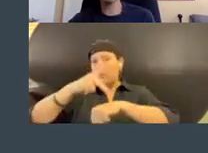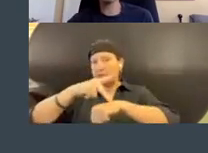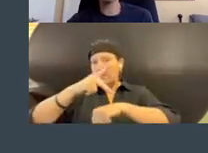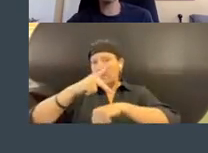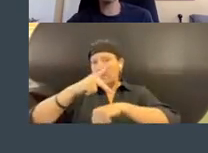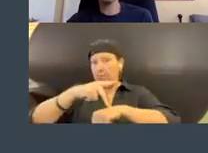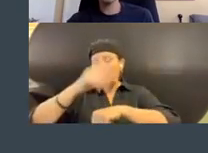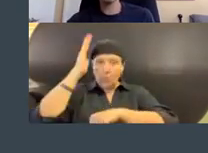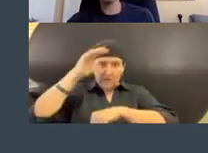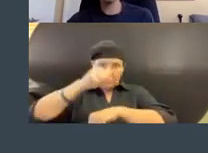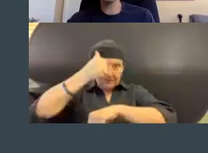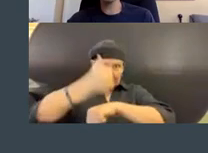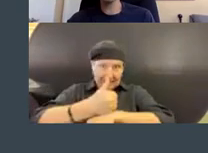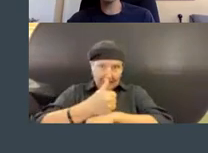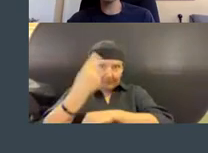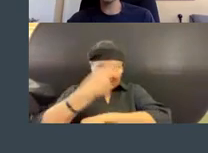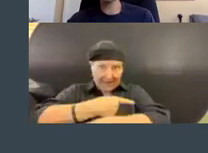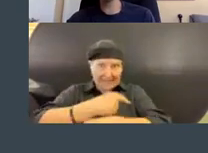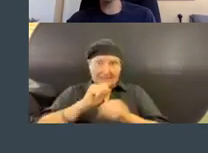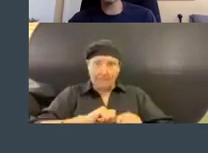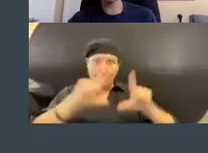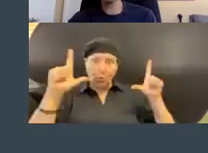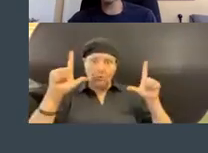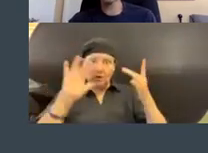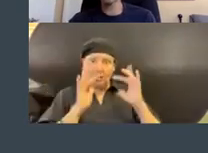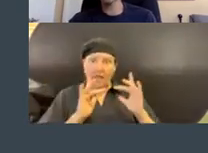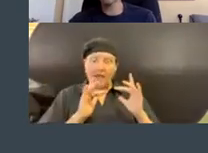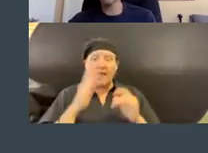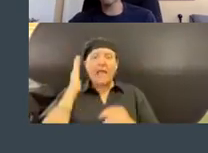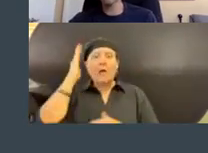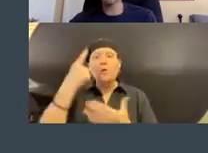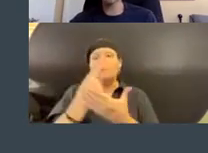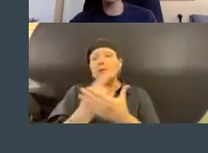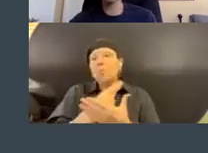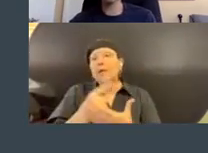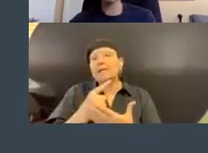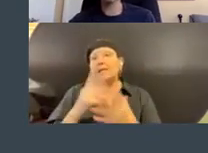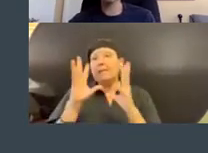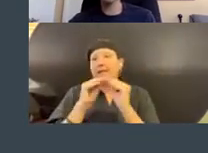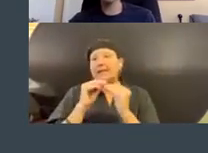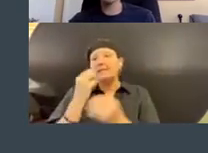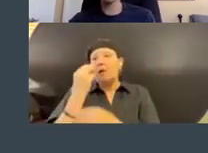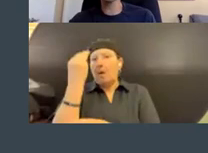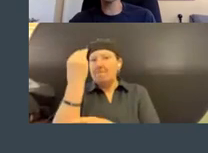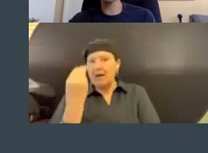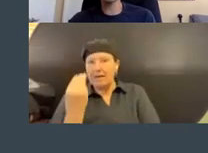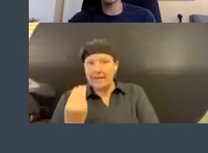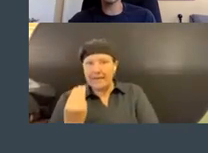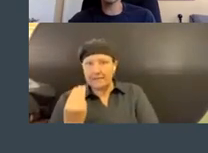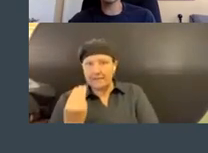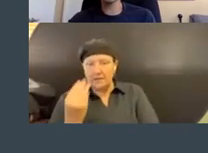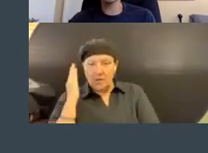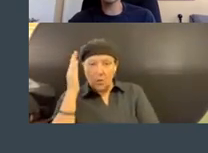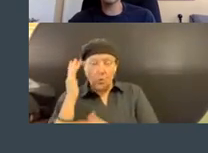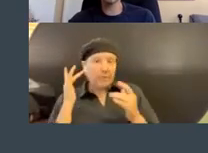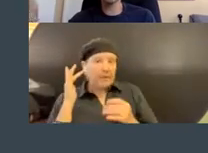them online. And then we're going to be doing weekly assemblies on Mondays. There'll be a pre-recorded message from myself for